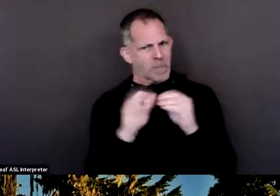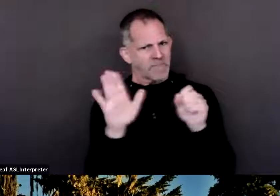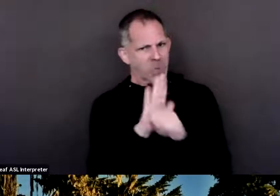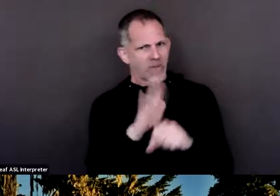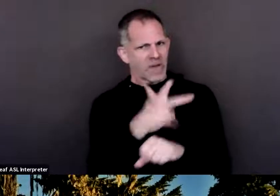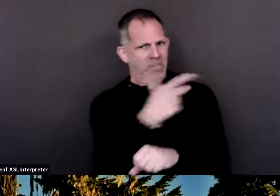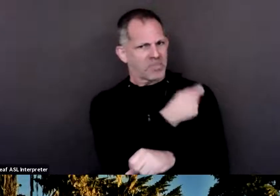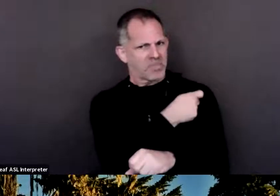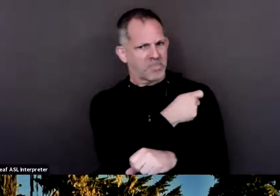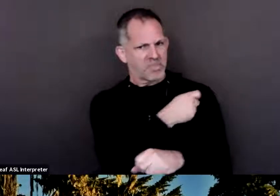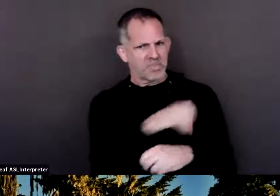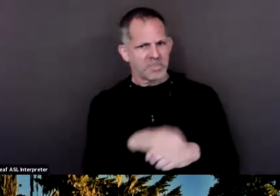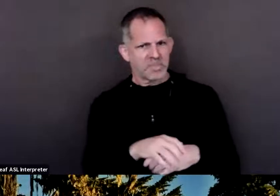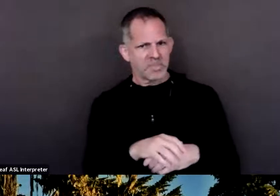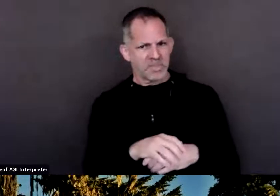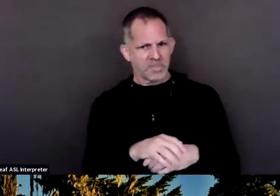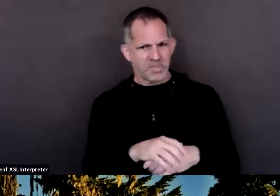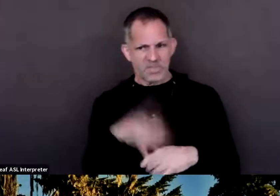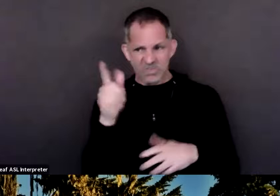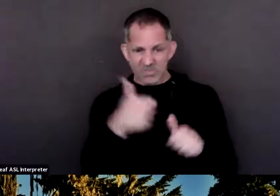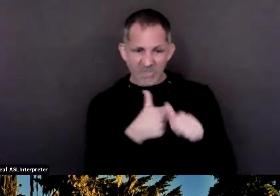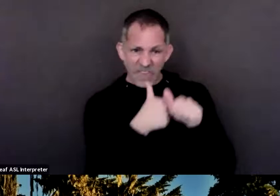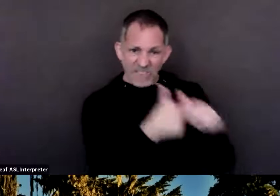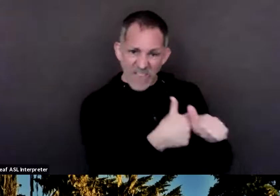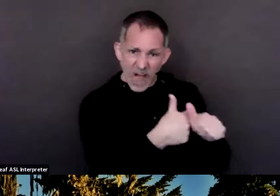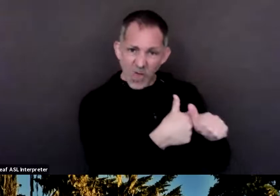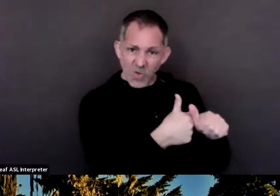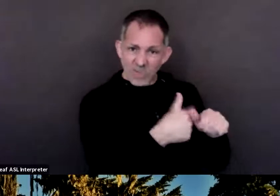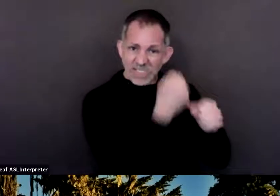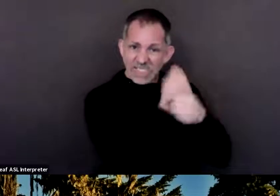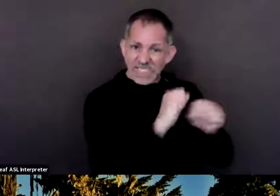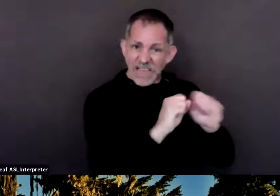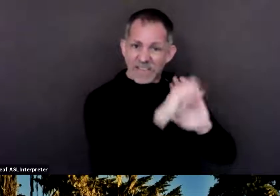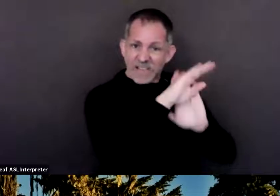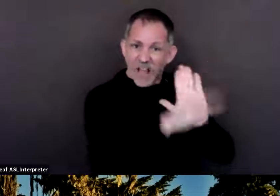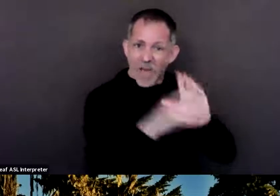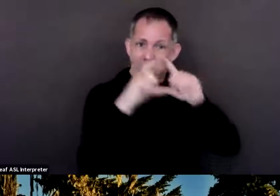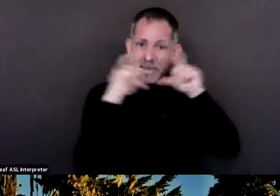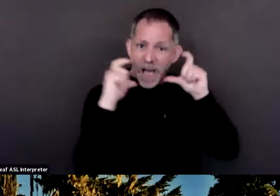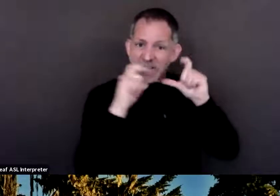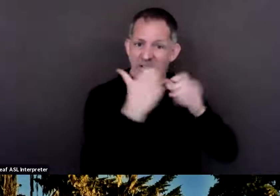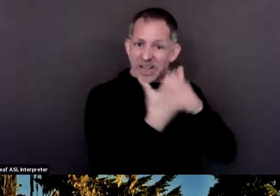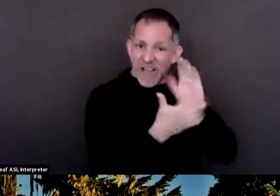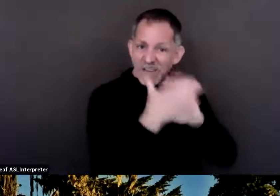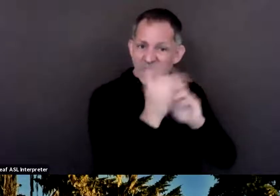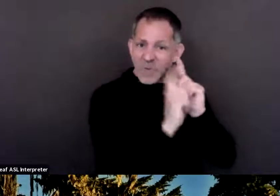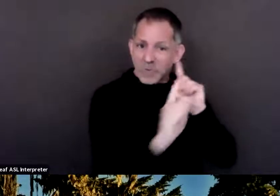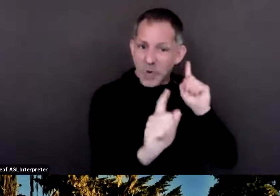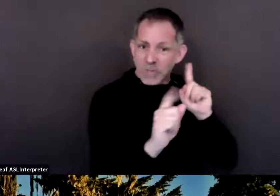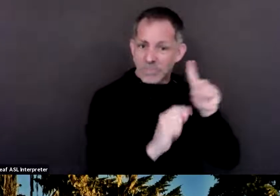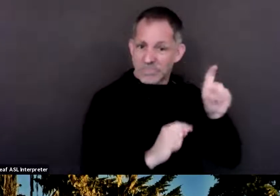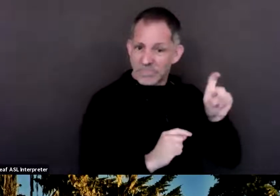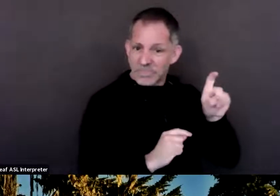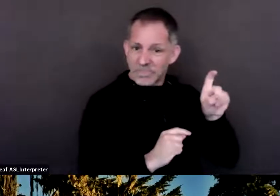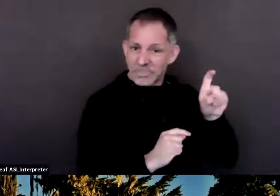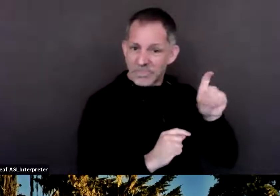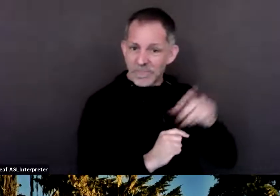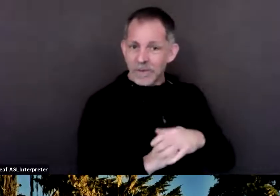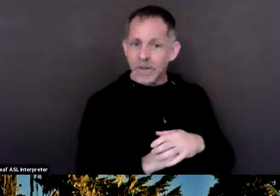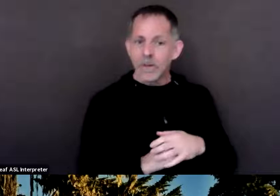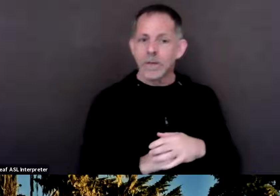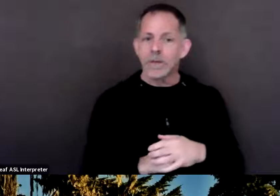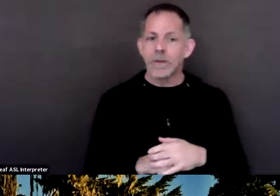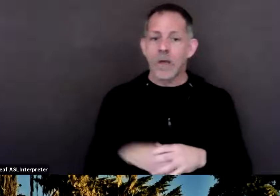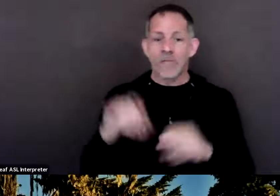rising case counts. What do you think the next few months will look like in terms of masks, distancing, and capacity concerns? And